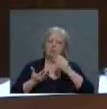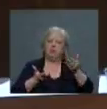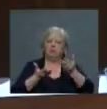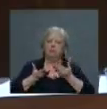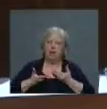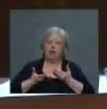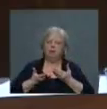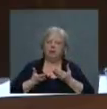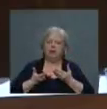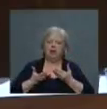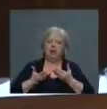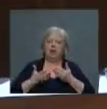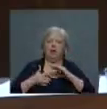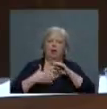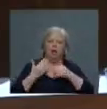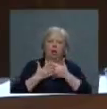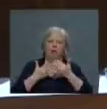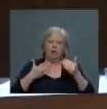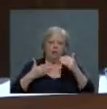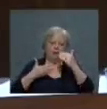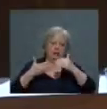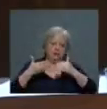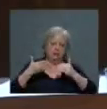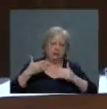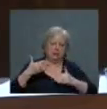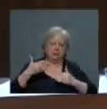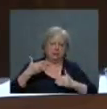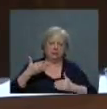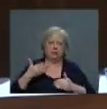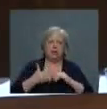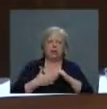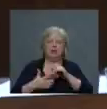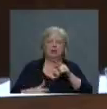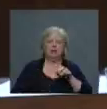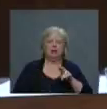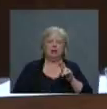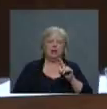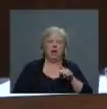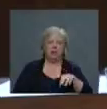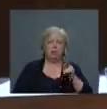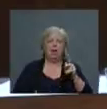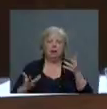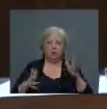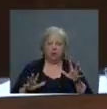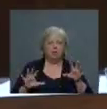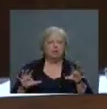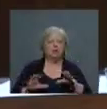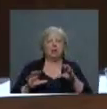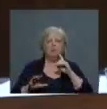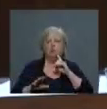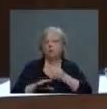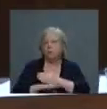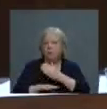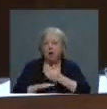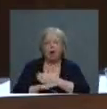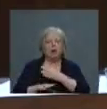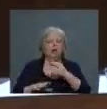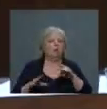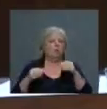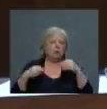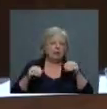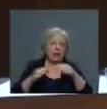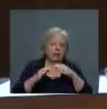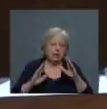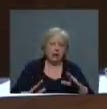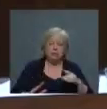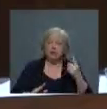things that is listed that land bank has done, such as remodeling houses or selling houses, if somebody will